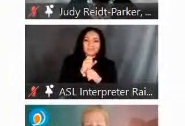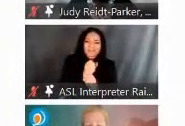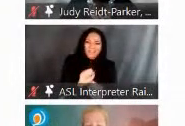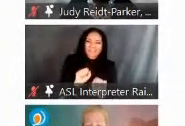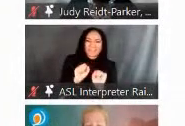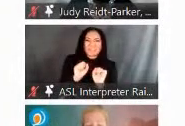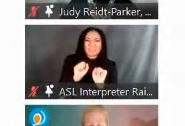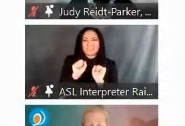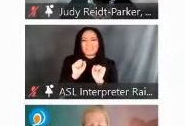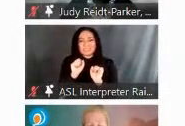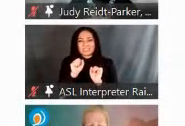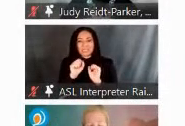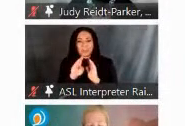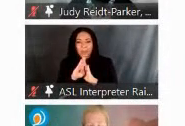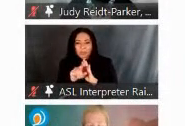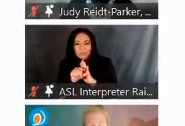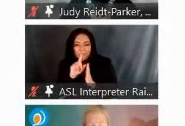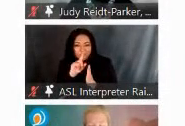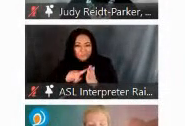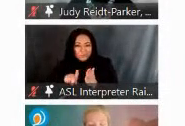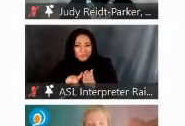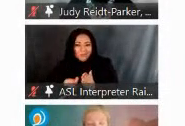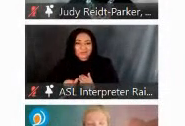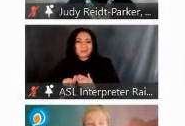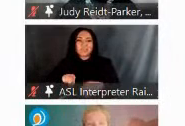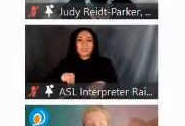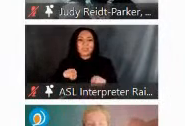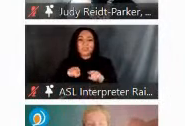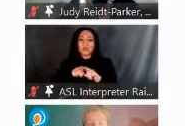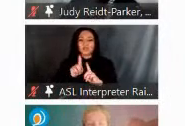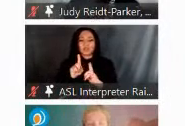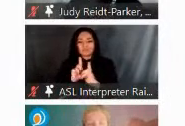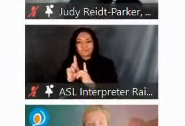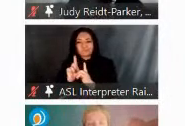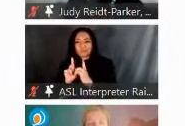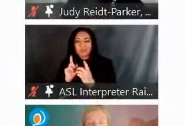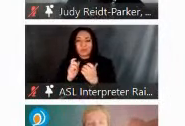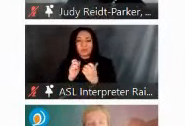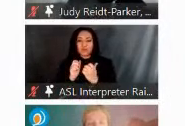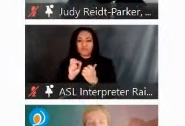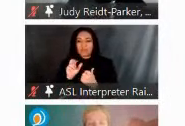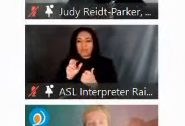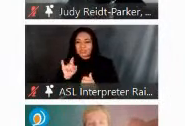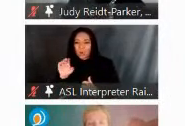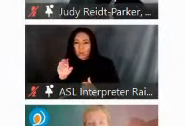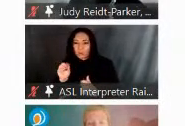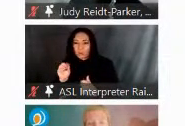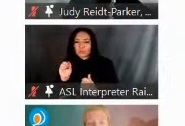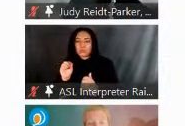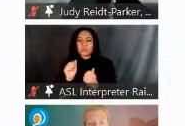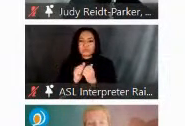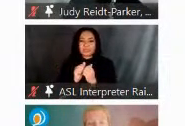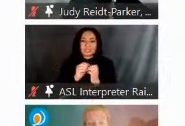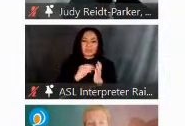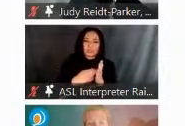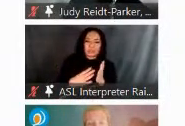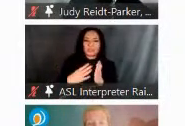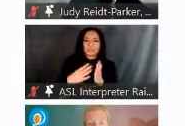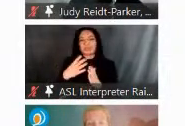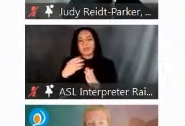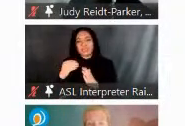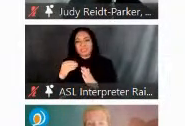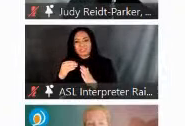checks, as well as ratios for adequate supervision of children. and parent and child rights. For example,